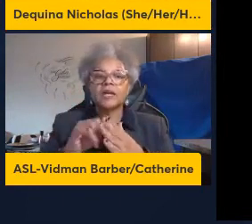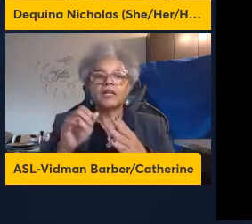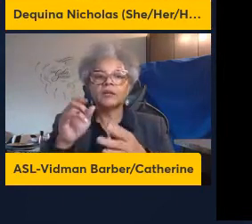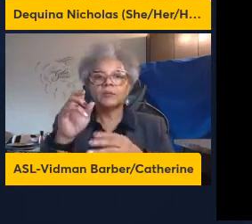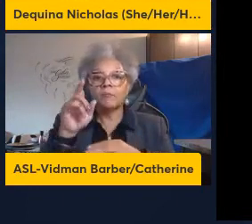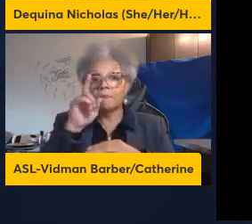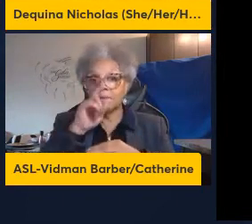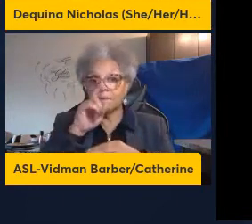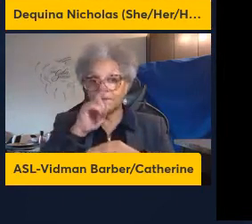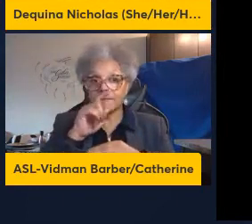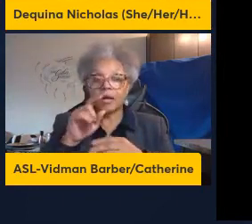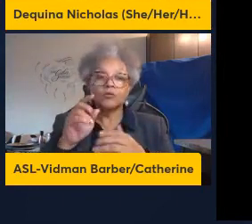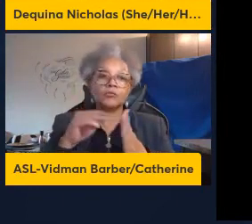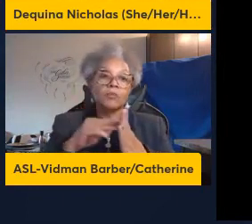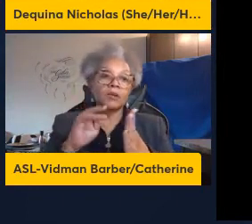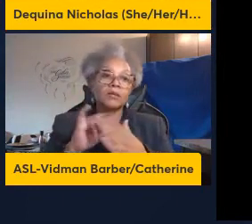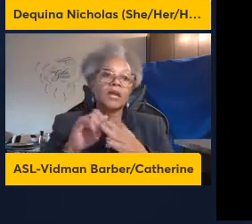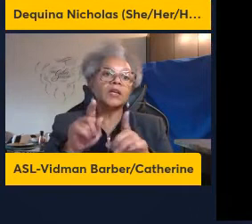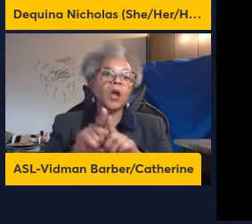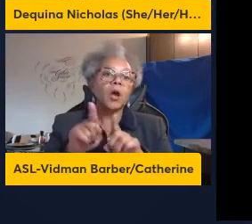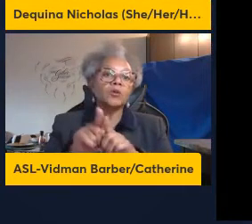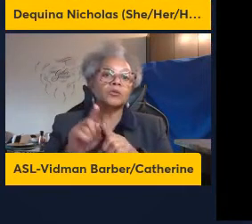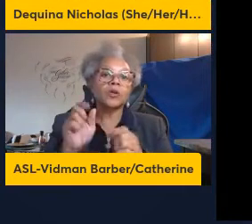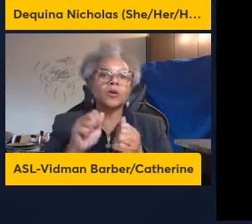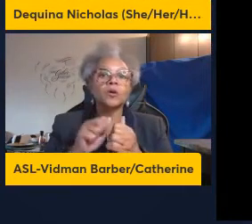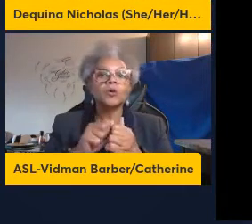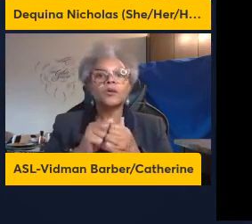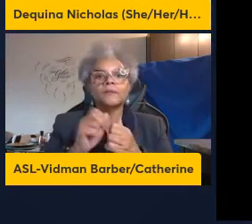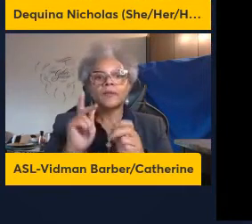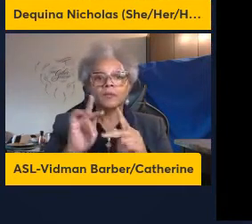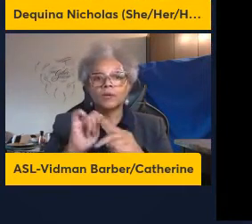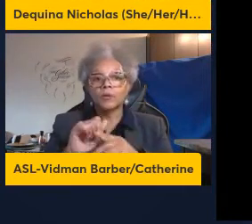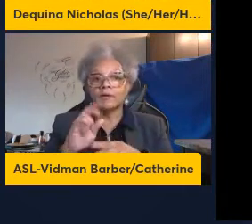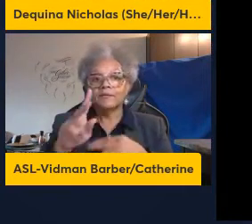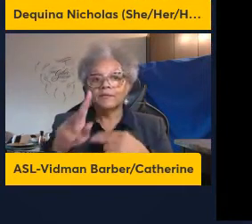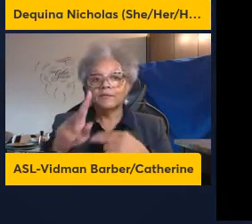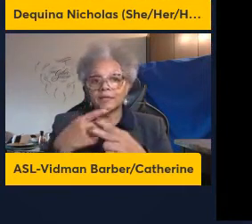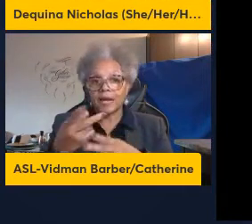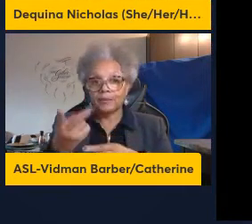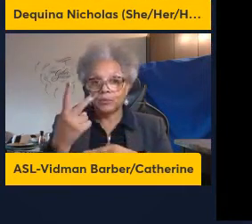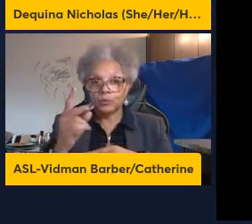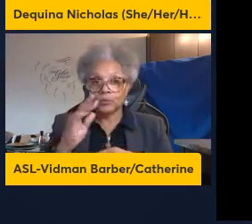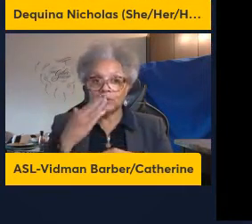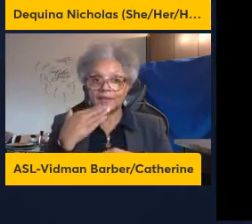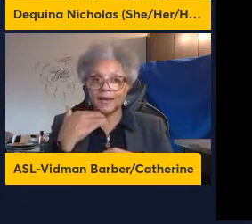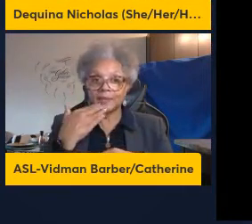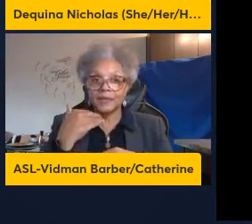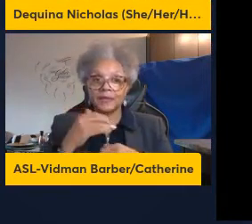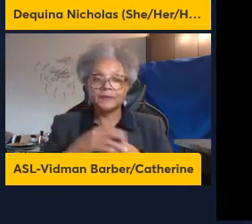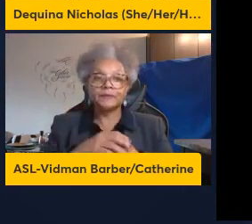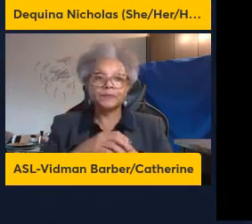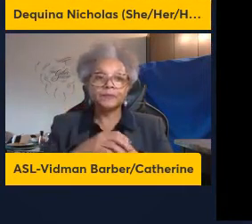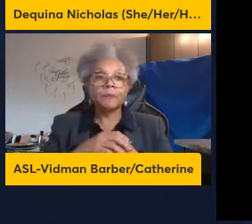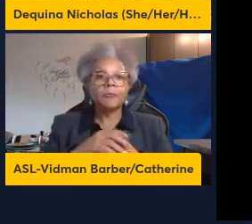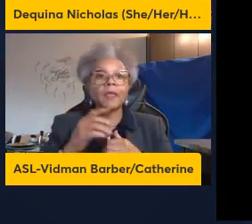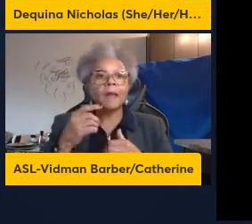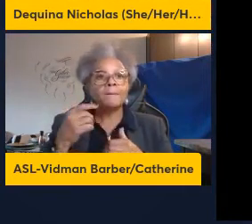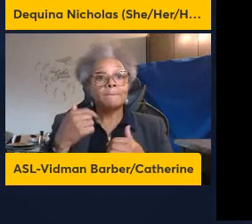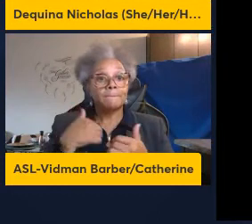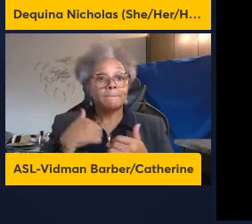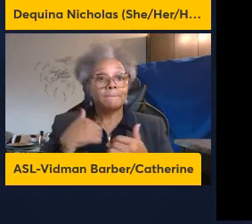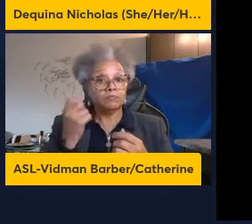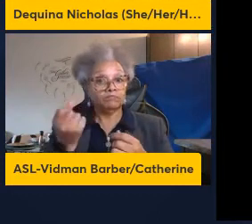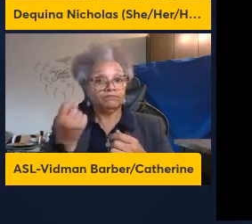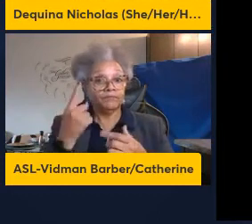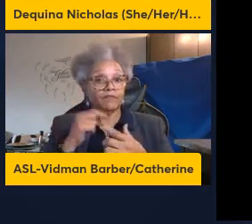also models that have immune cells in people with without type 2 diabetes. So all in all, my take home from all of this is that when people tell